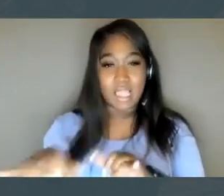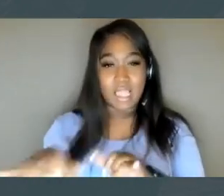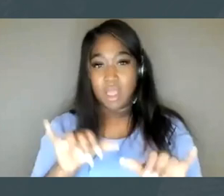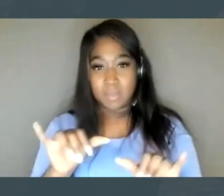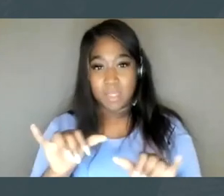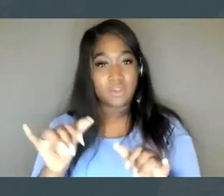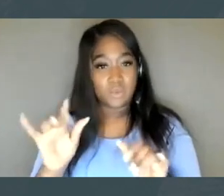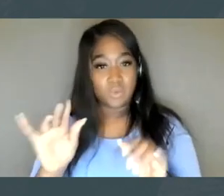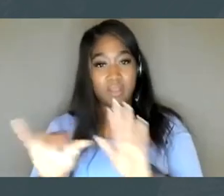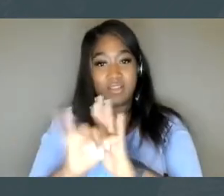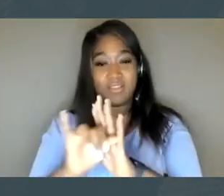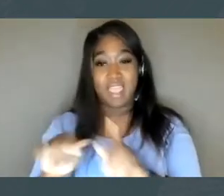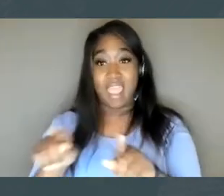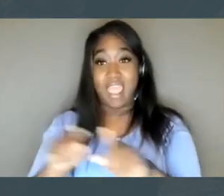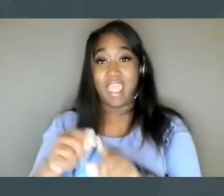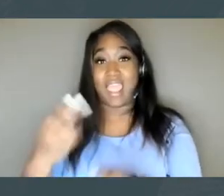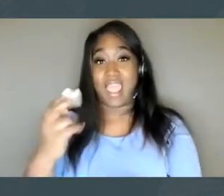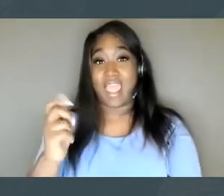hexagon is